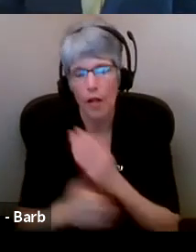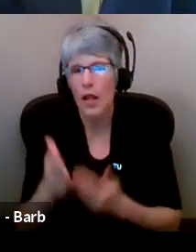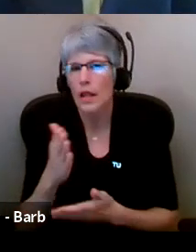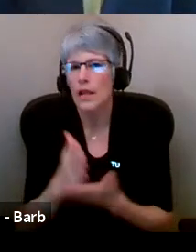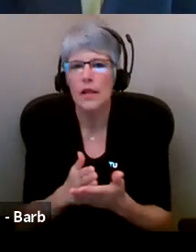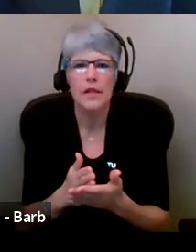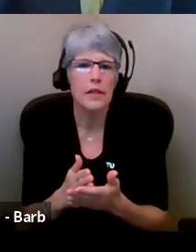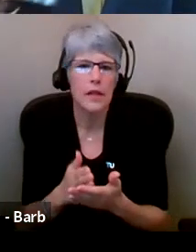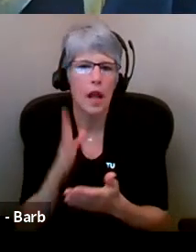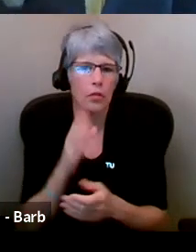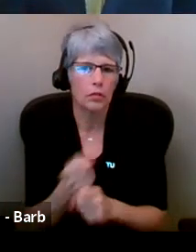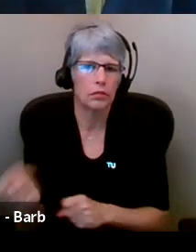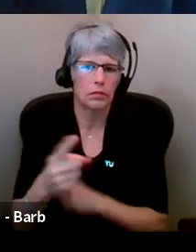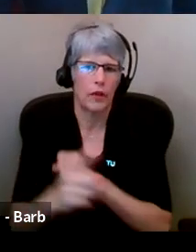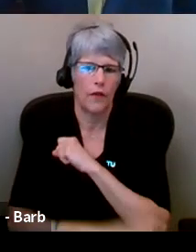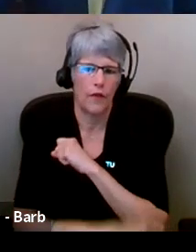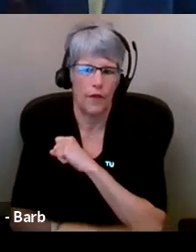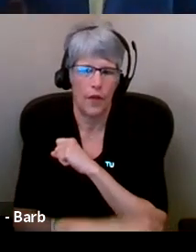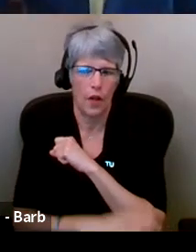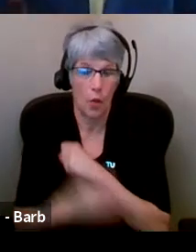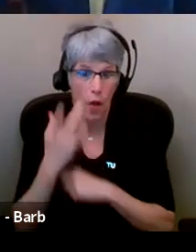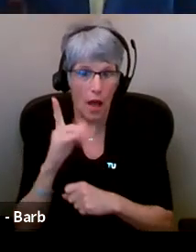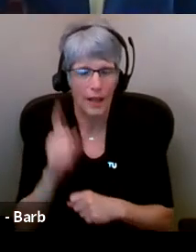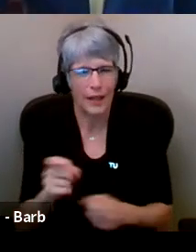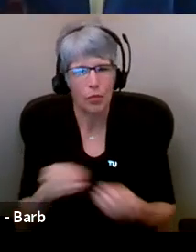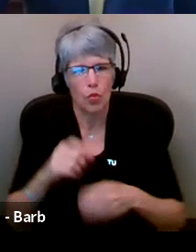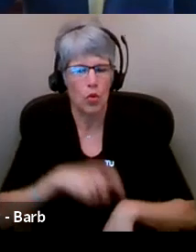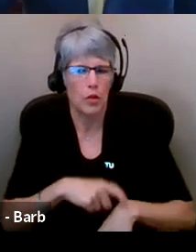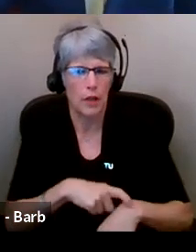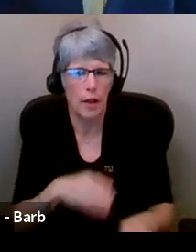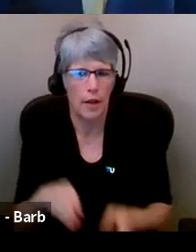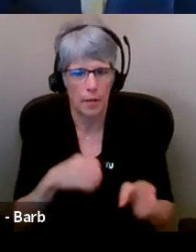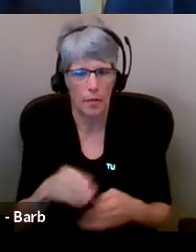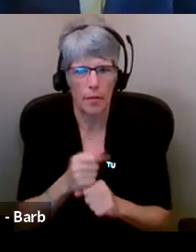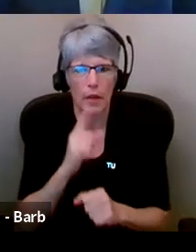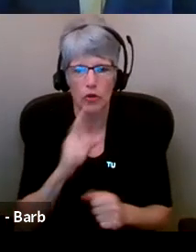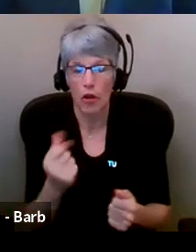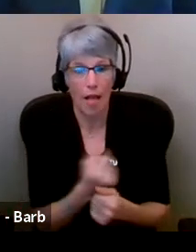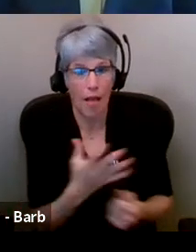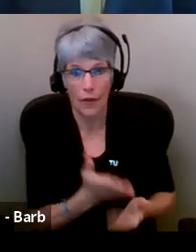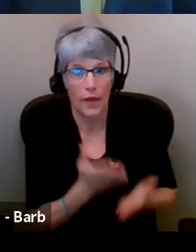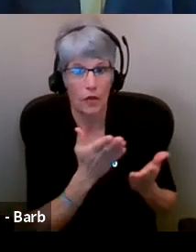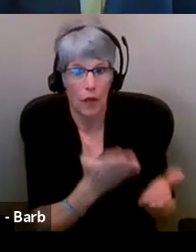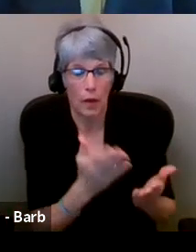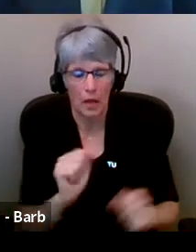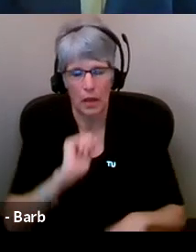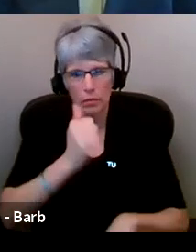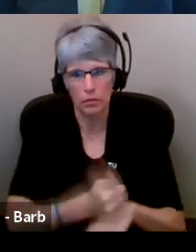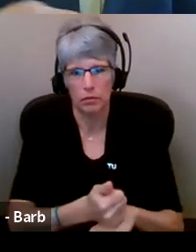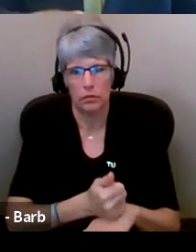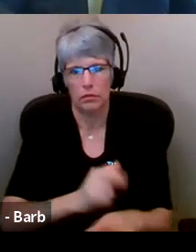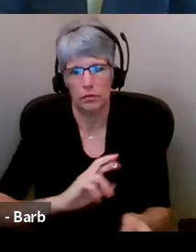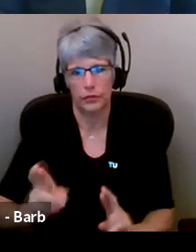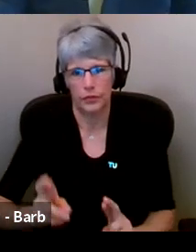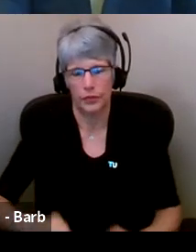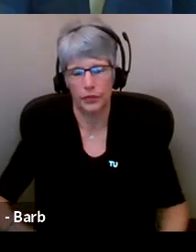the following fall because there needs to be more ramp up time to make sure that everything that's being recommended can be put in place.